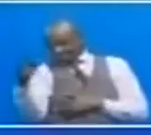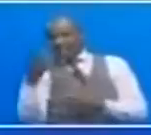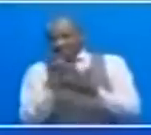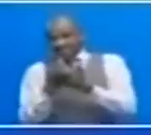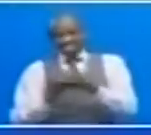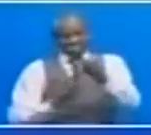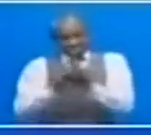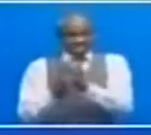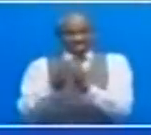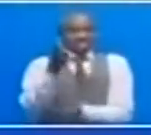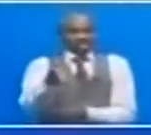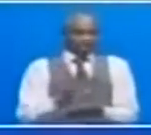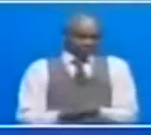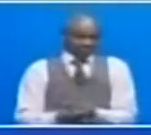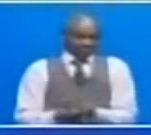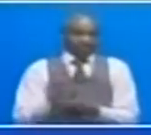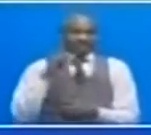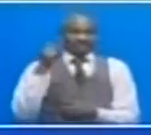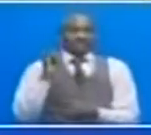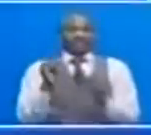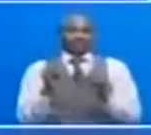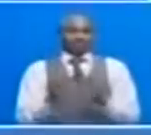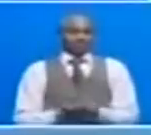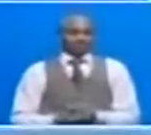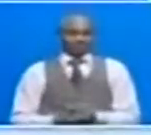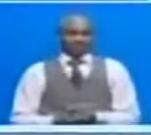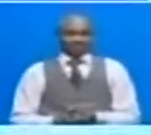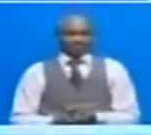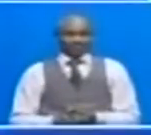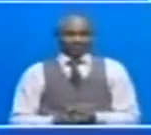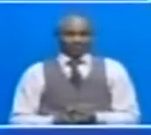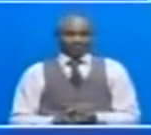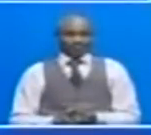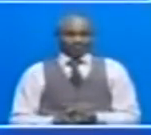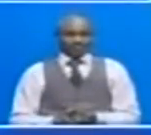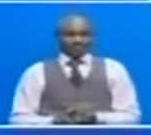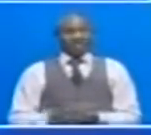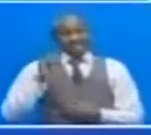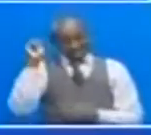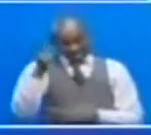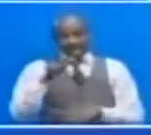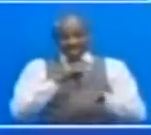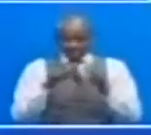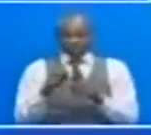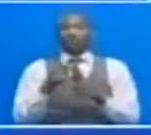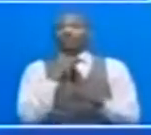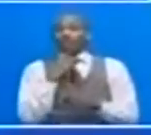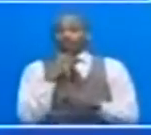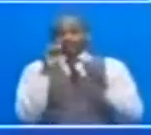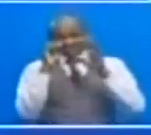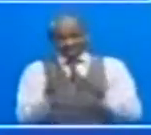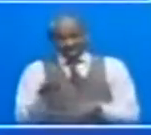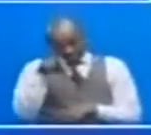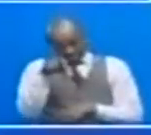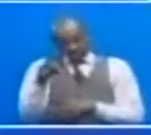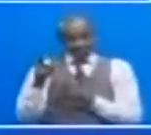with evidence. Shalma Manyi, KTN News. The Kenya National Union of Teachers Secretary General